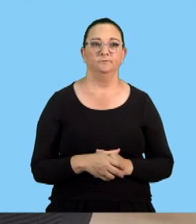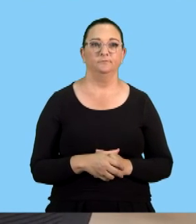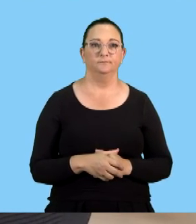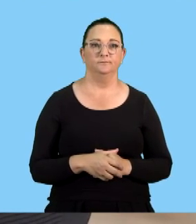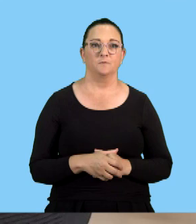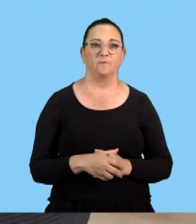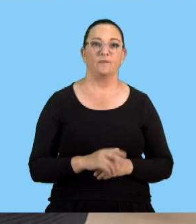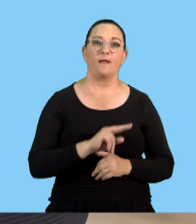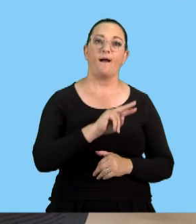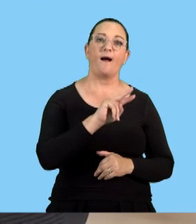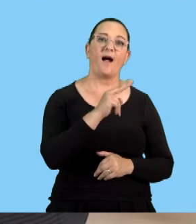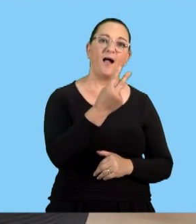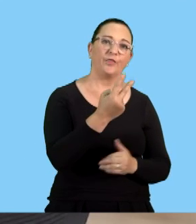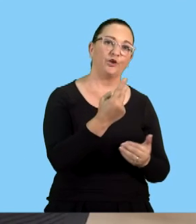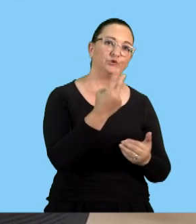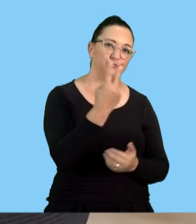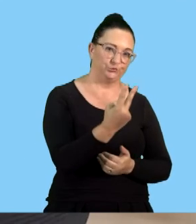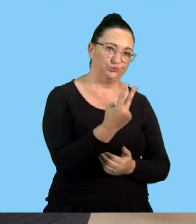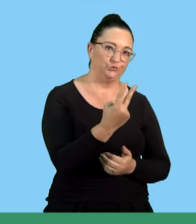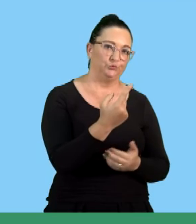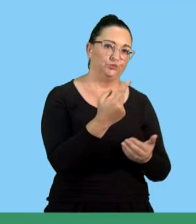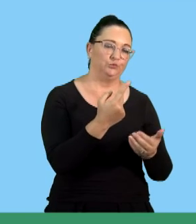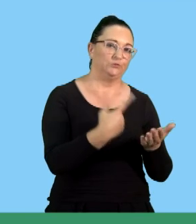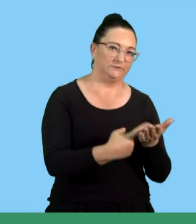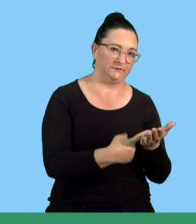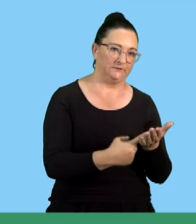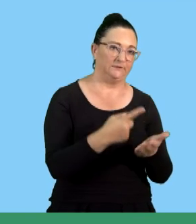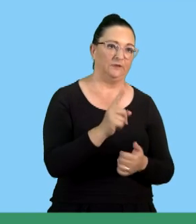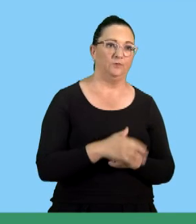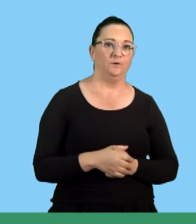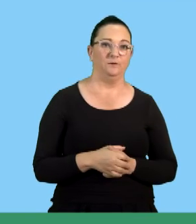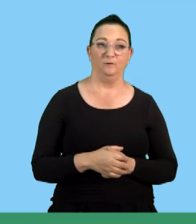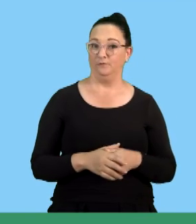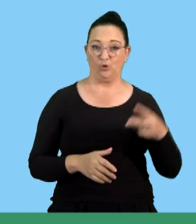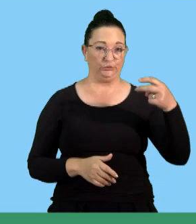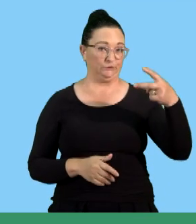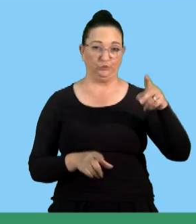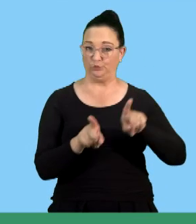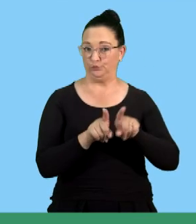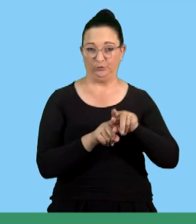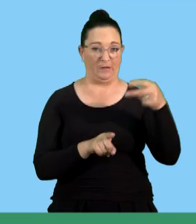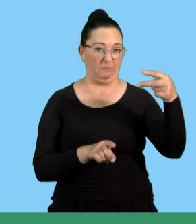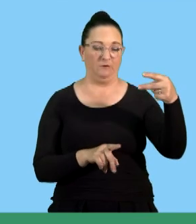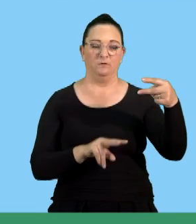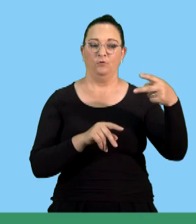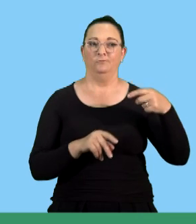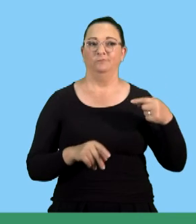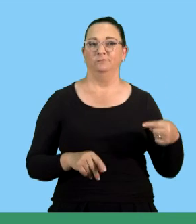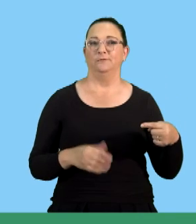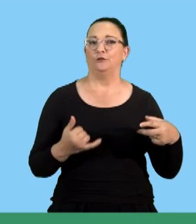the other two provisions. What do they mean by other? Meaning other than these two. Give us other